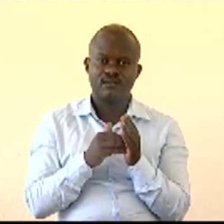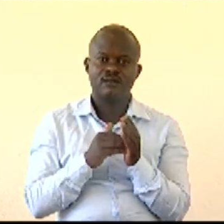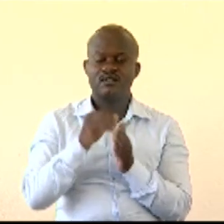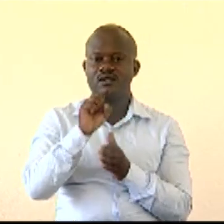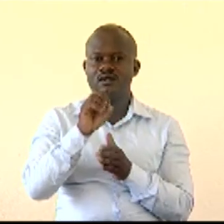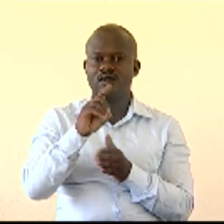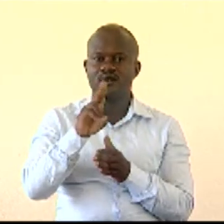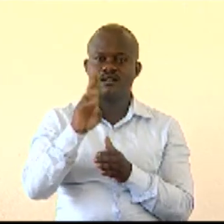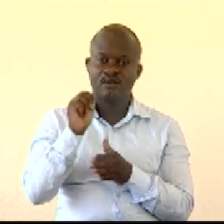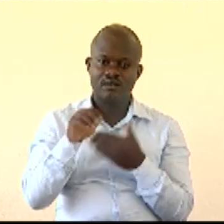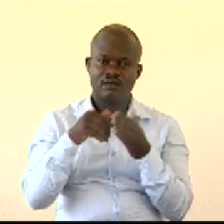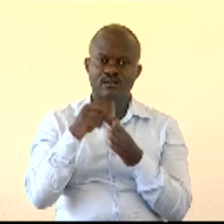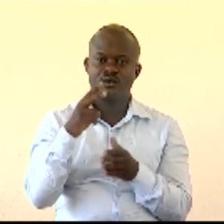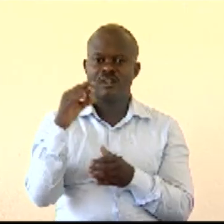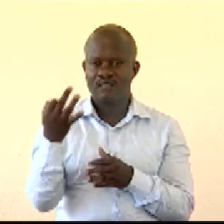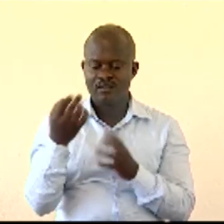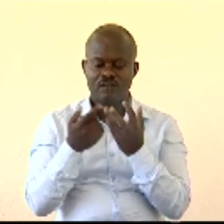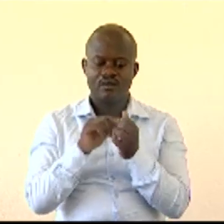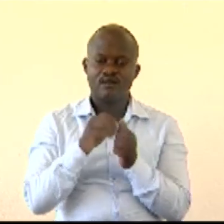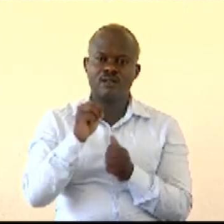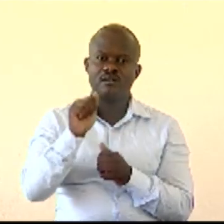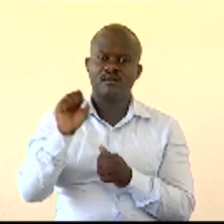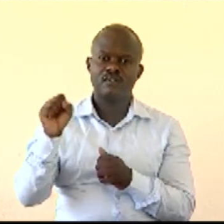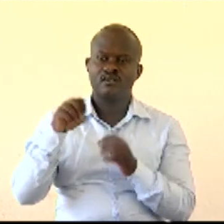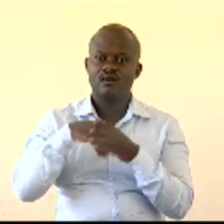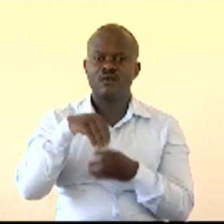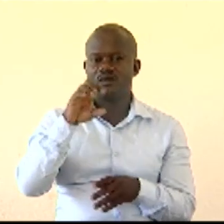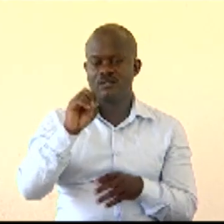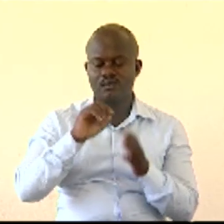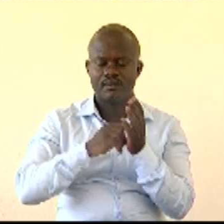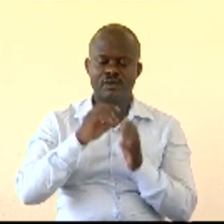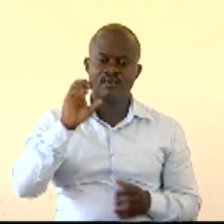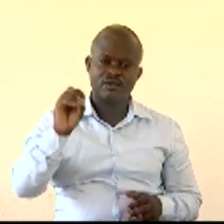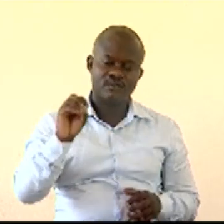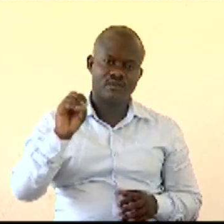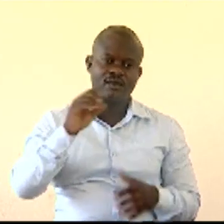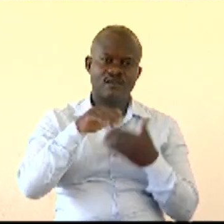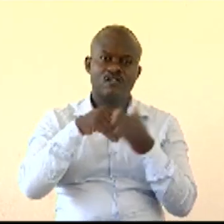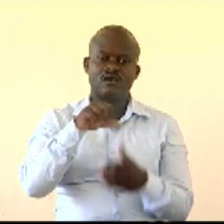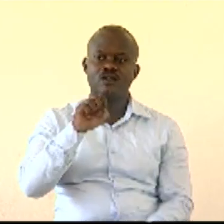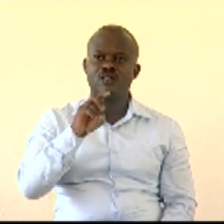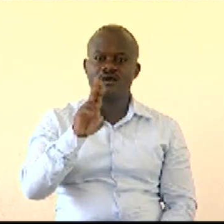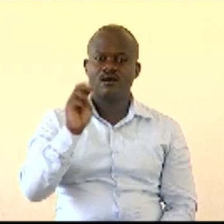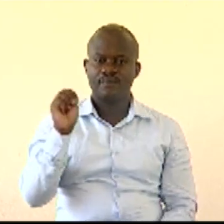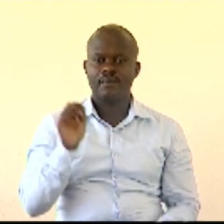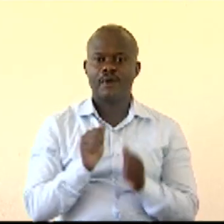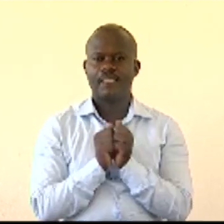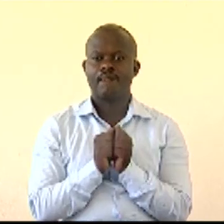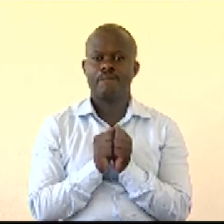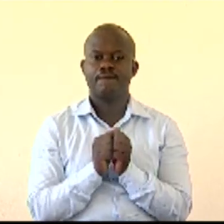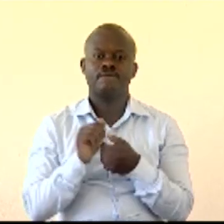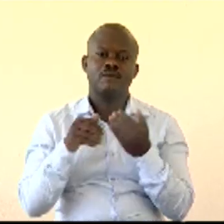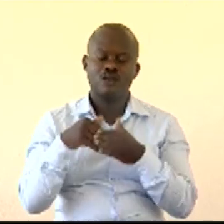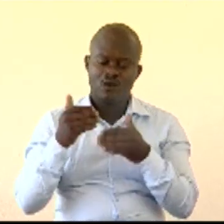with 23 to calculate the mass of 0.050 moles of sodium carbonate. You are